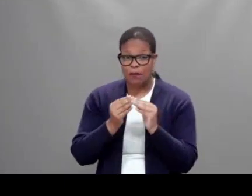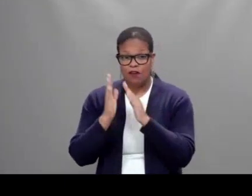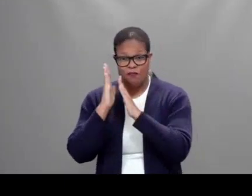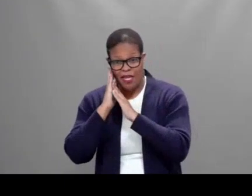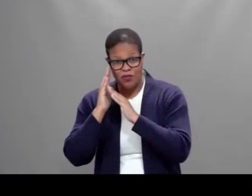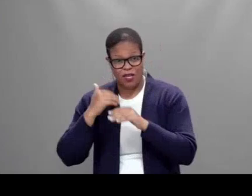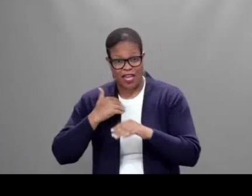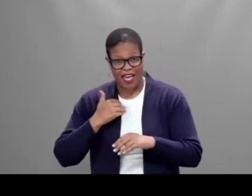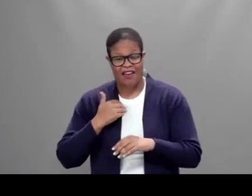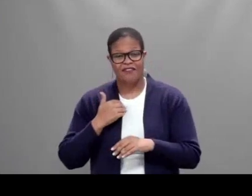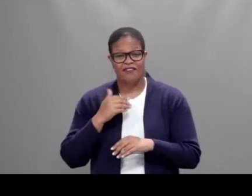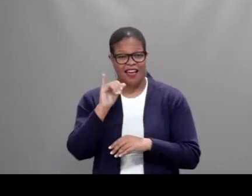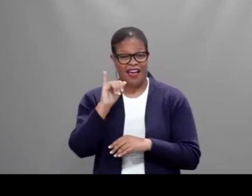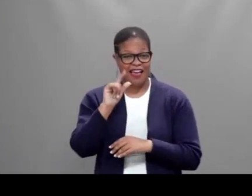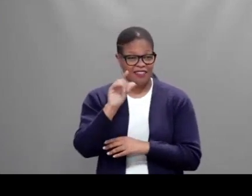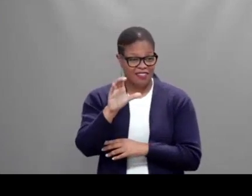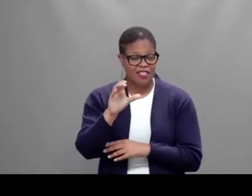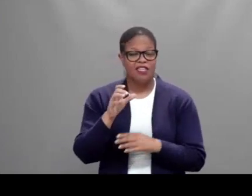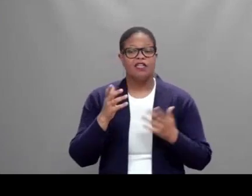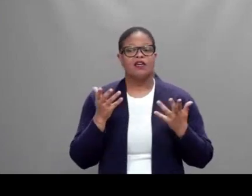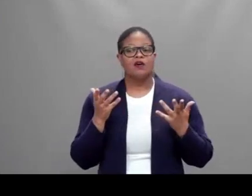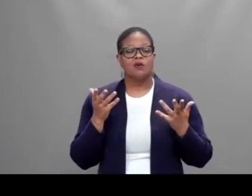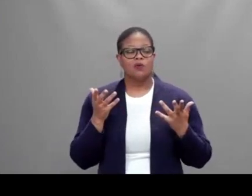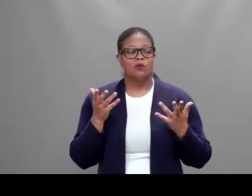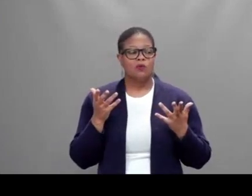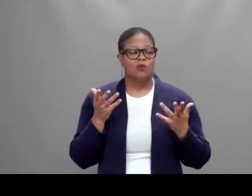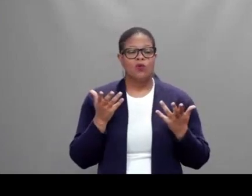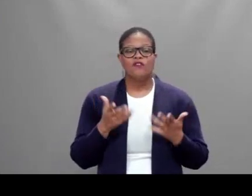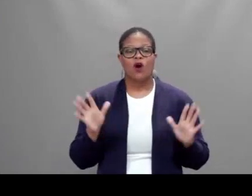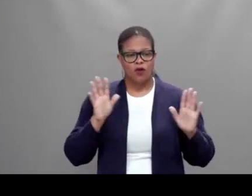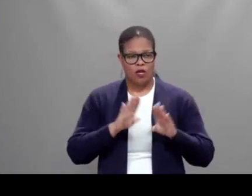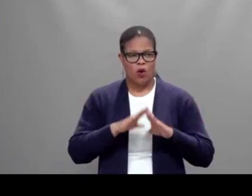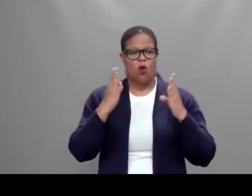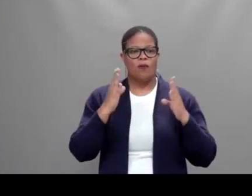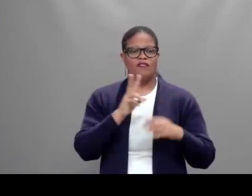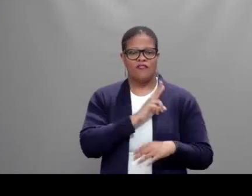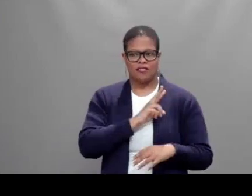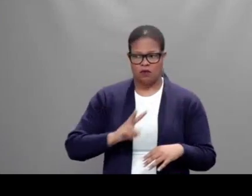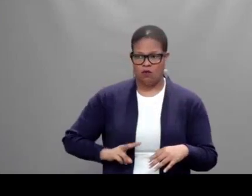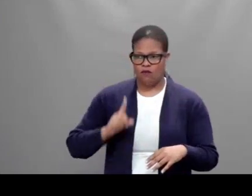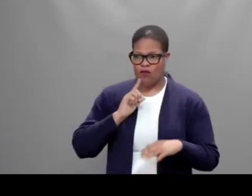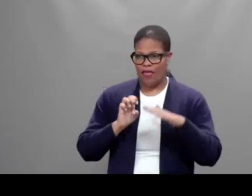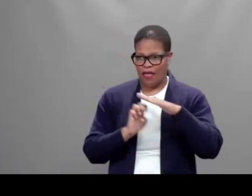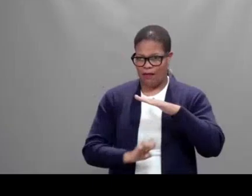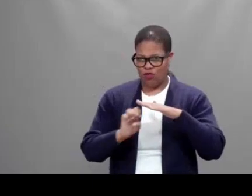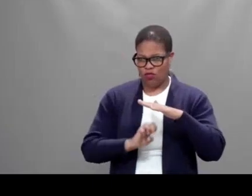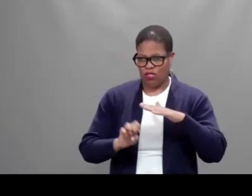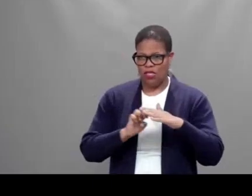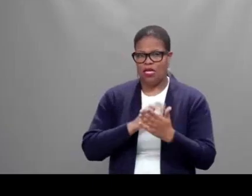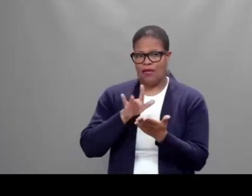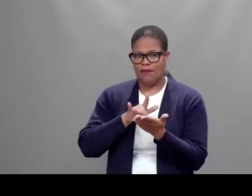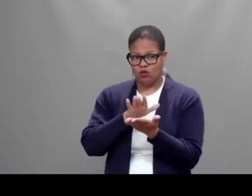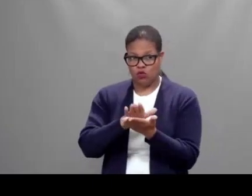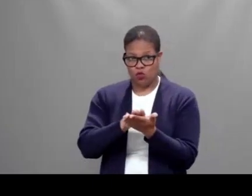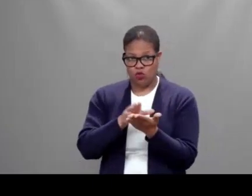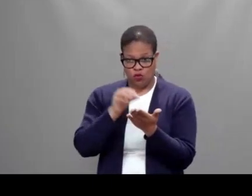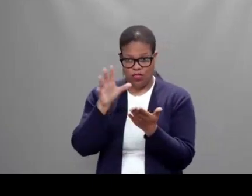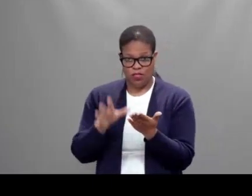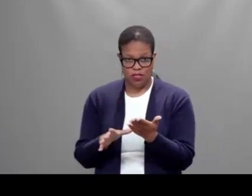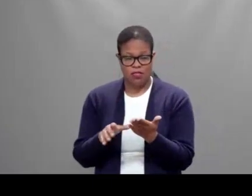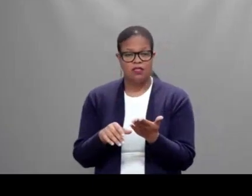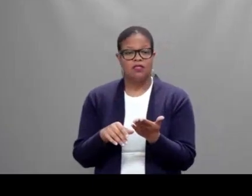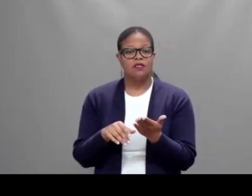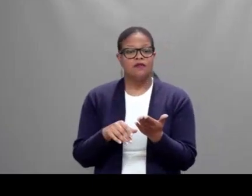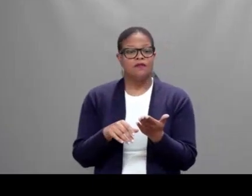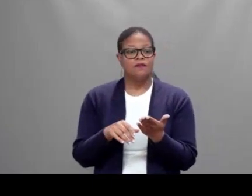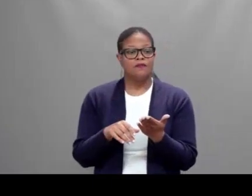in ILC, we've already opened Vestal for the elementary, middle school students.